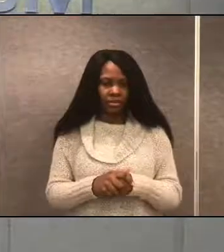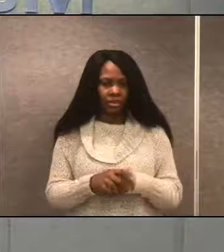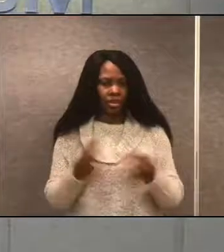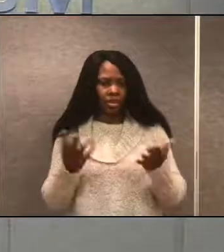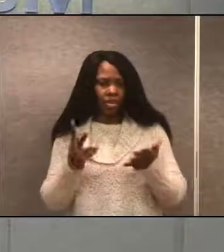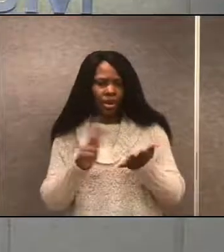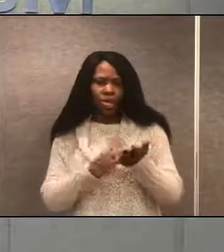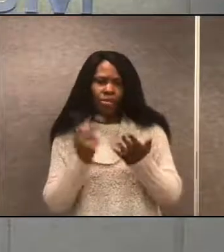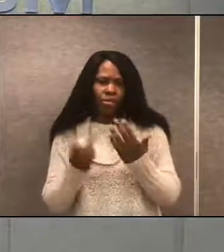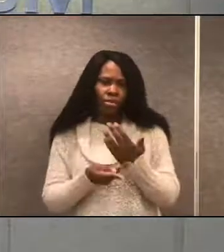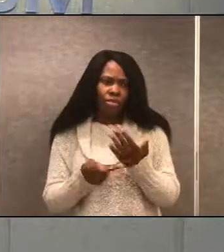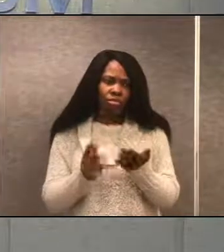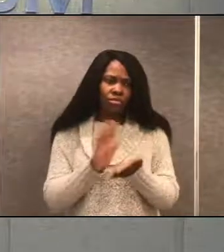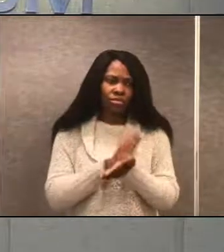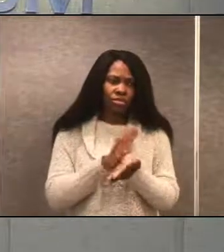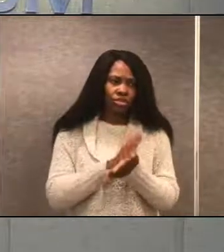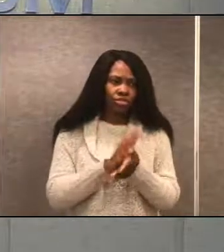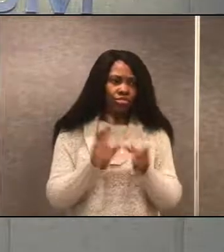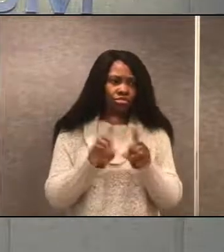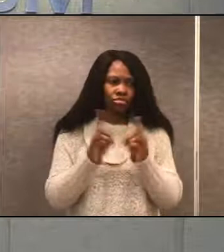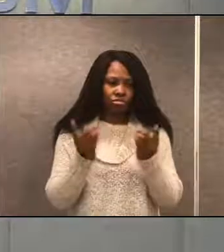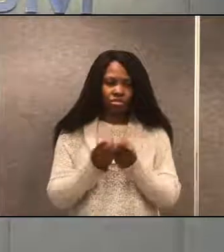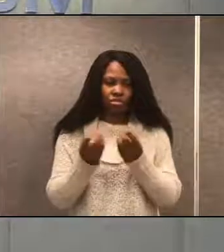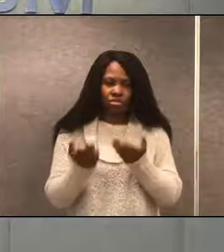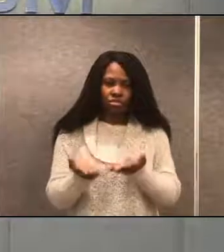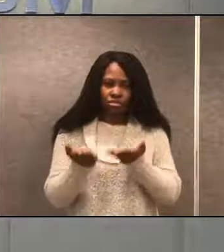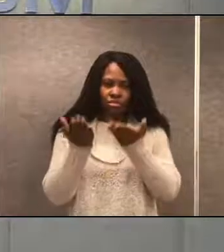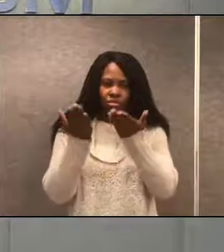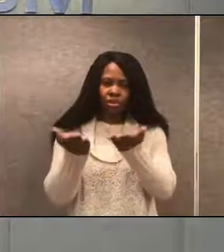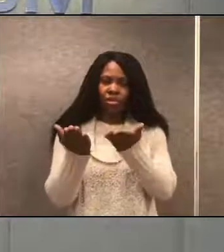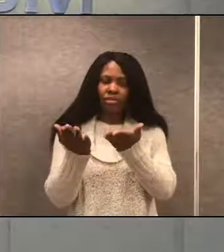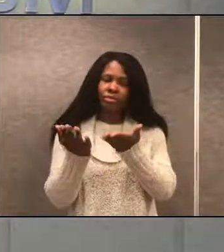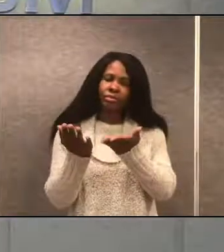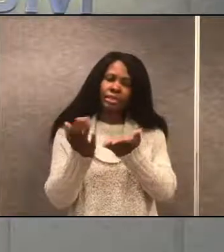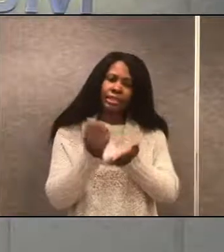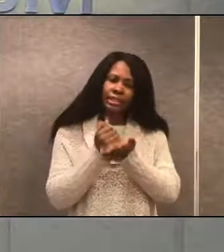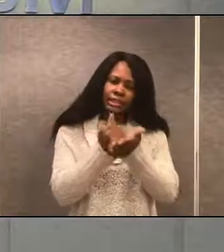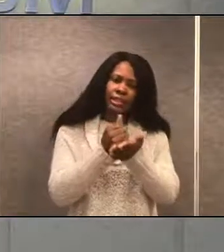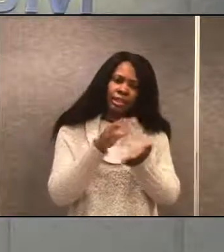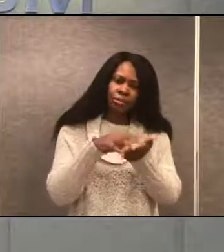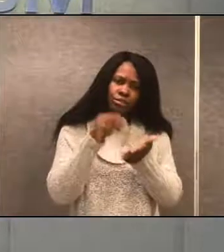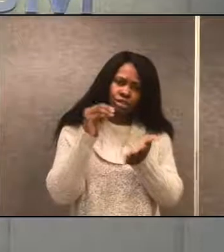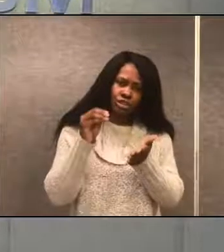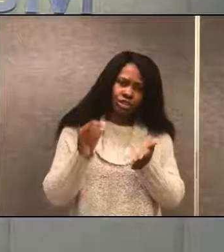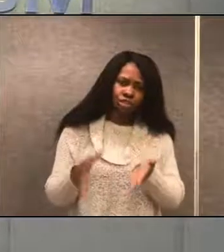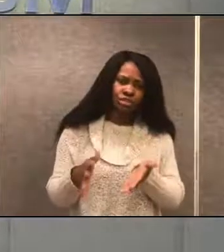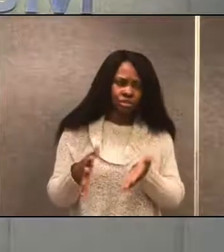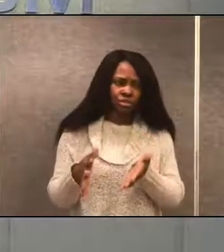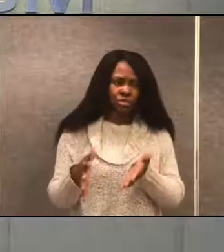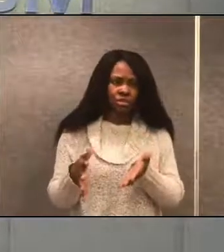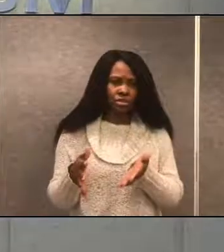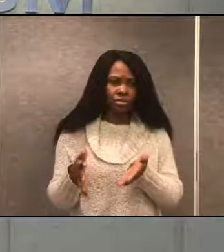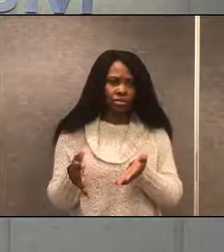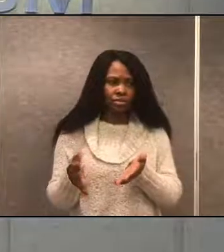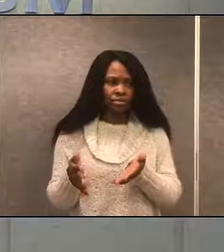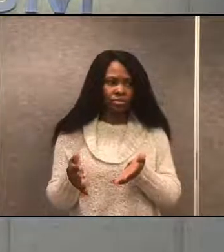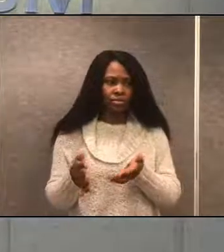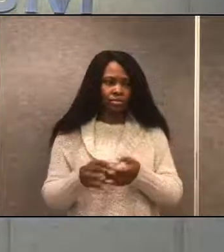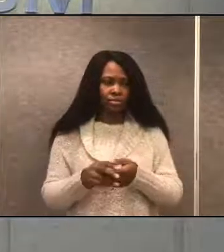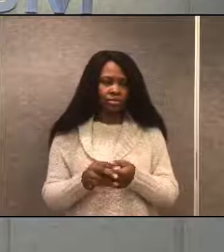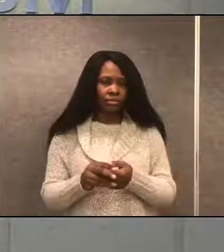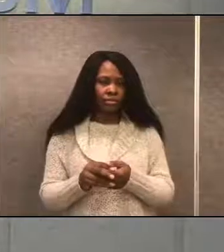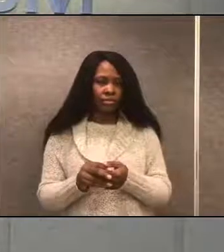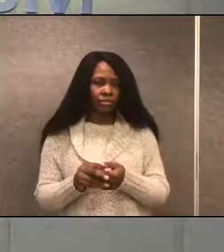programs do the school districts offer in helping students cope, or what resources are available for students who are